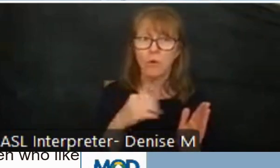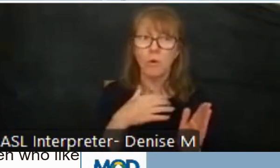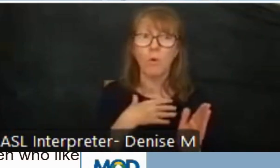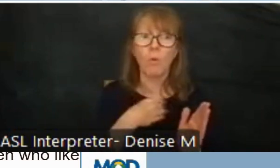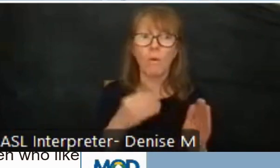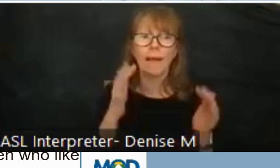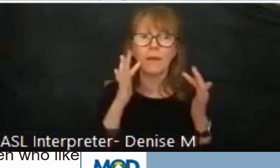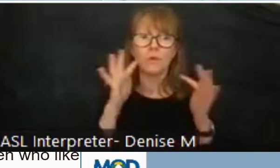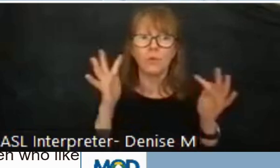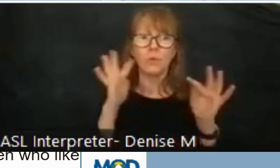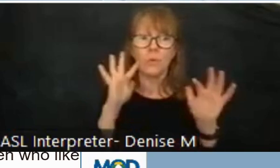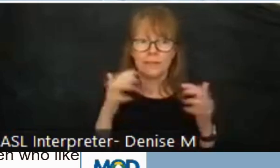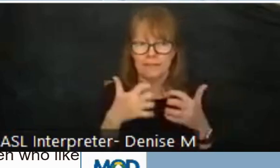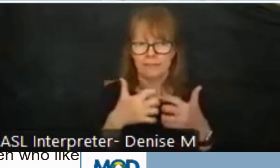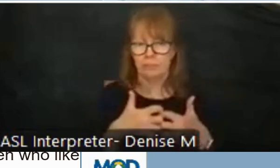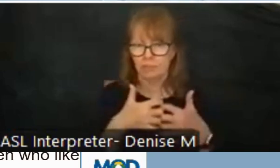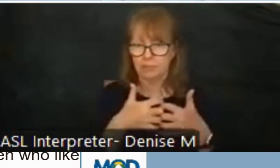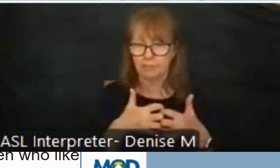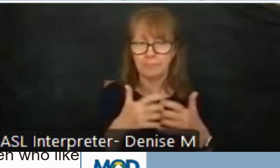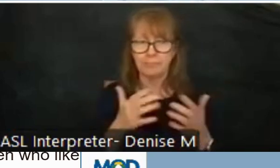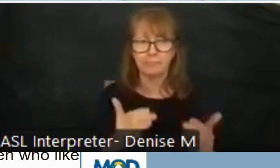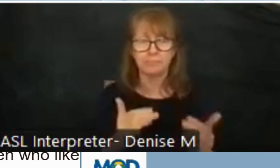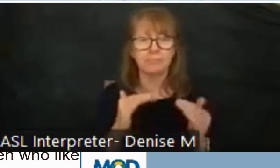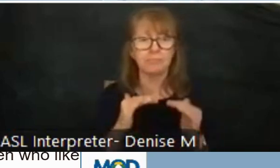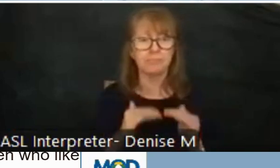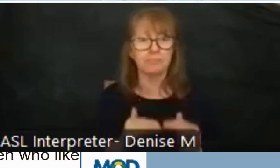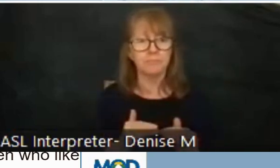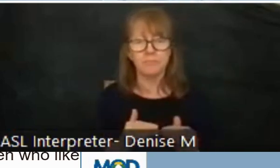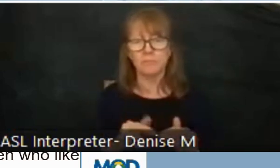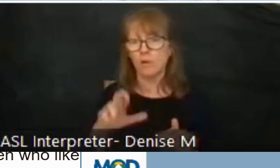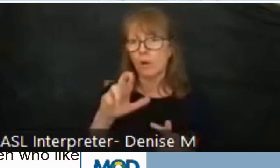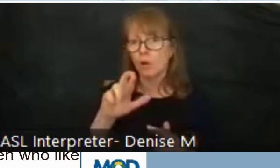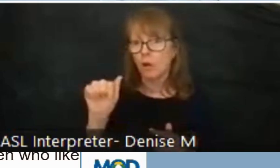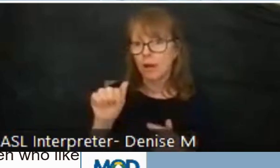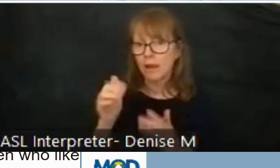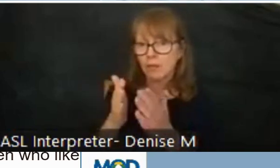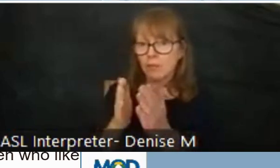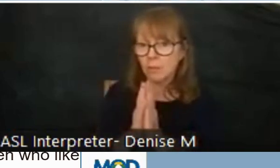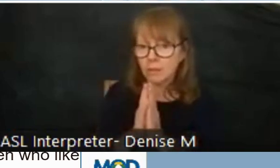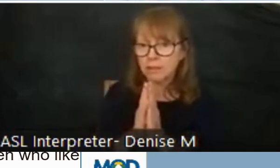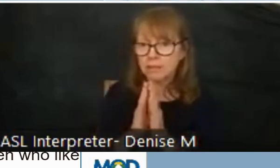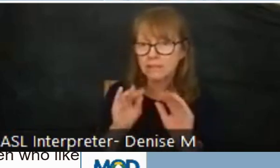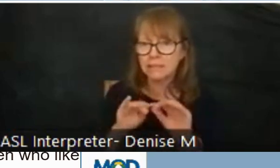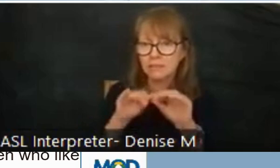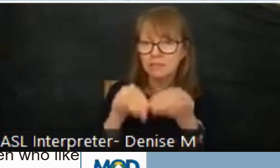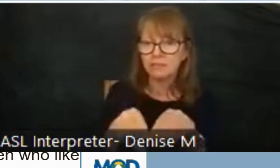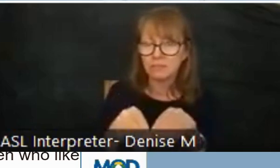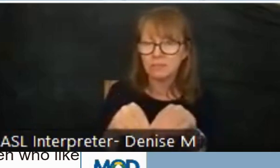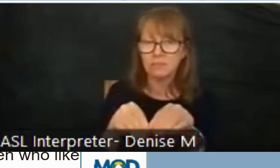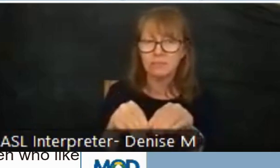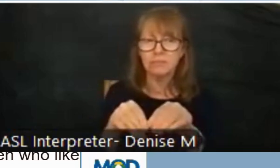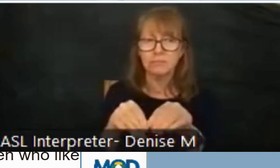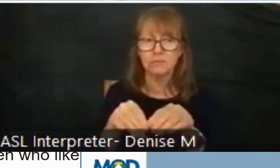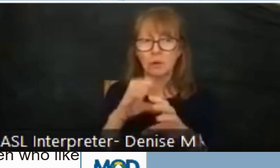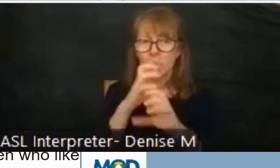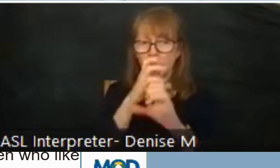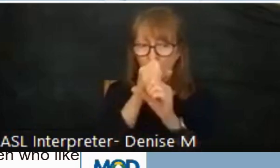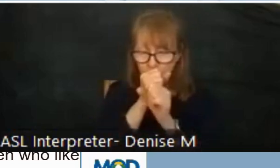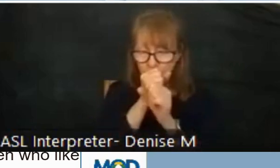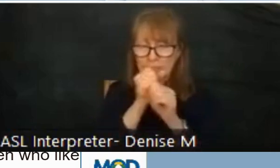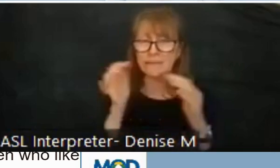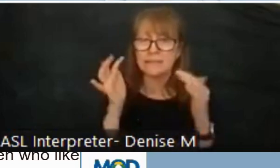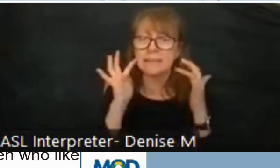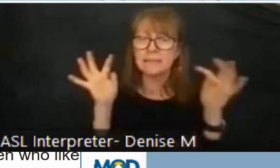machine. He could make an RA request for installation of soundproofing, or